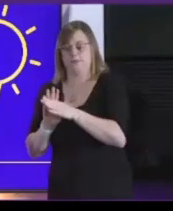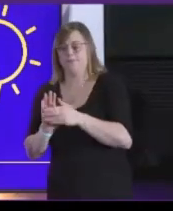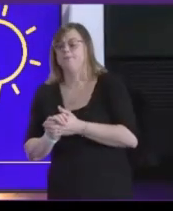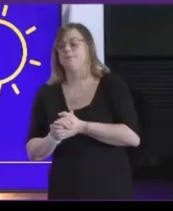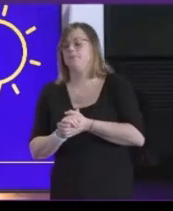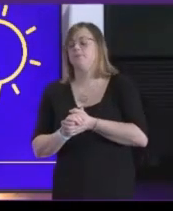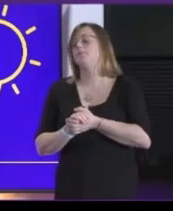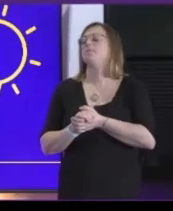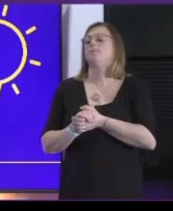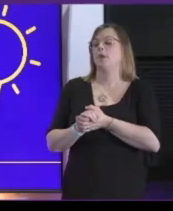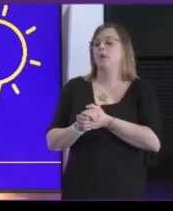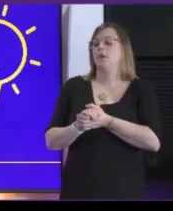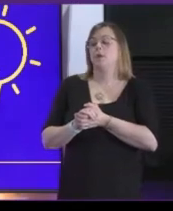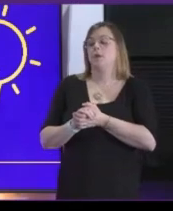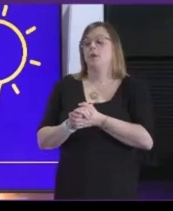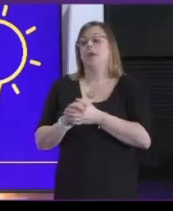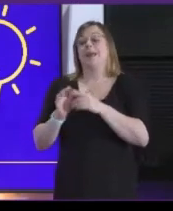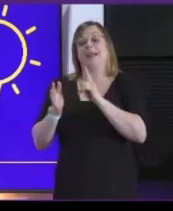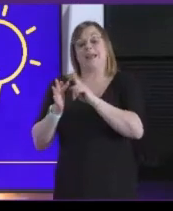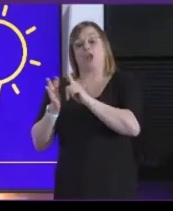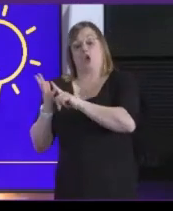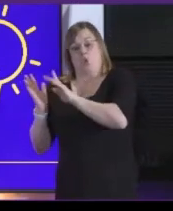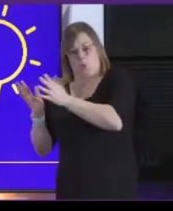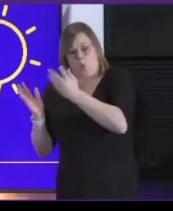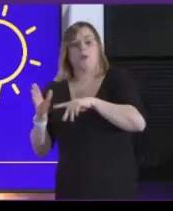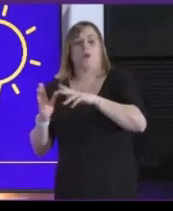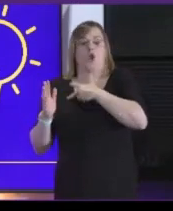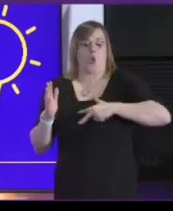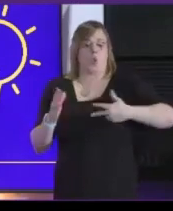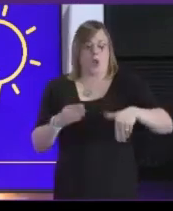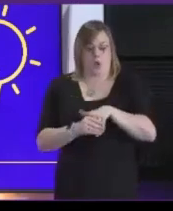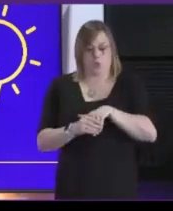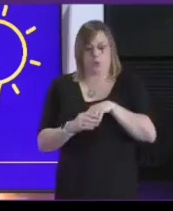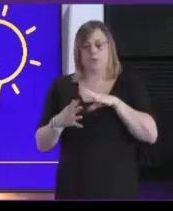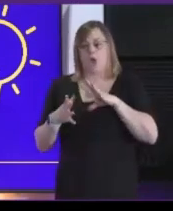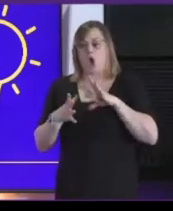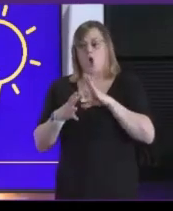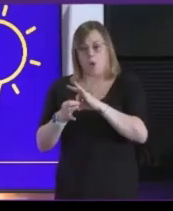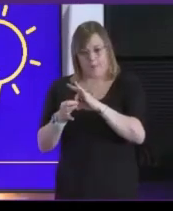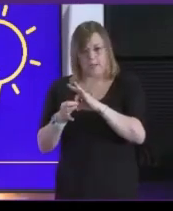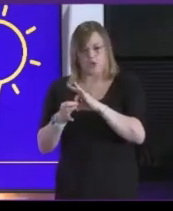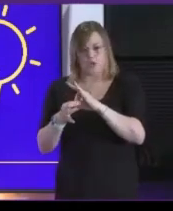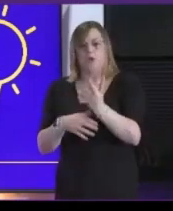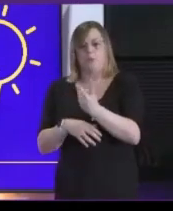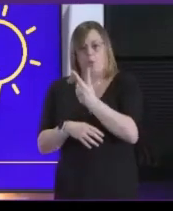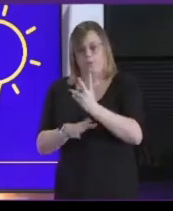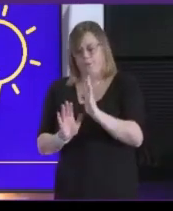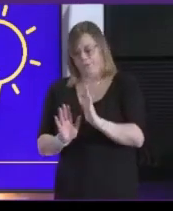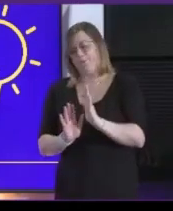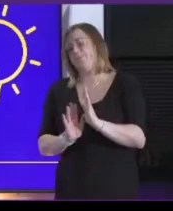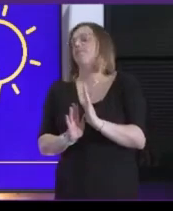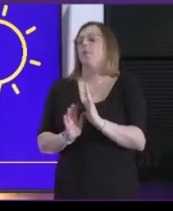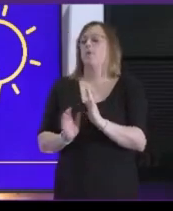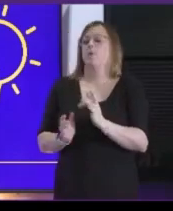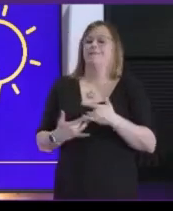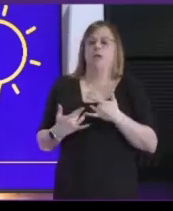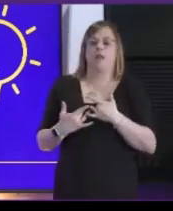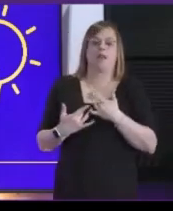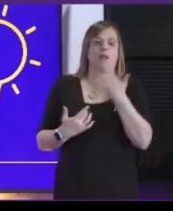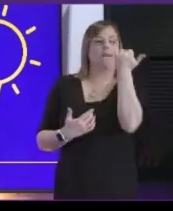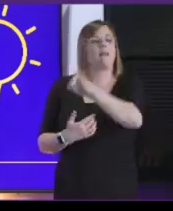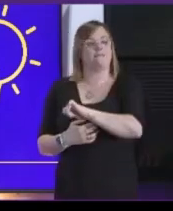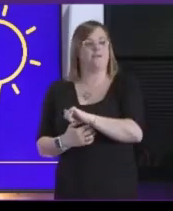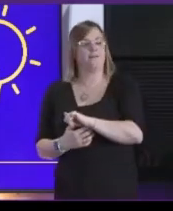So I think what we do in the EU and Norway included is a combination of stick and carrot, which I think is the really clever thing we